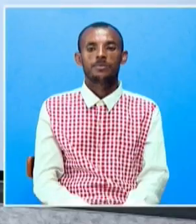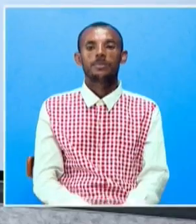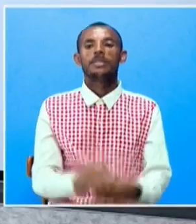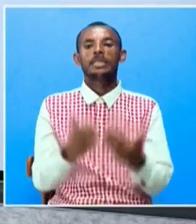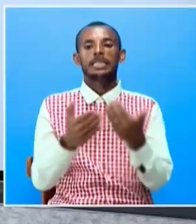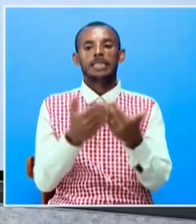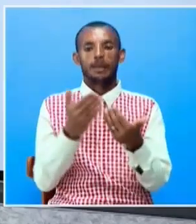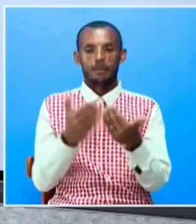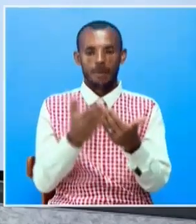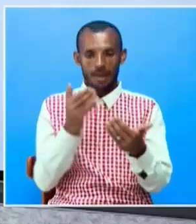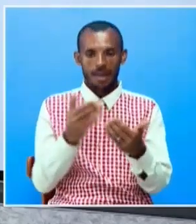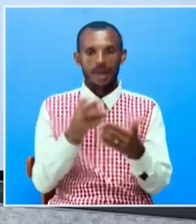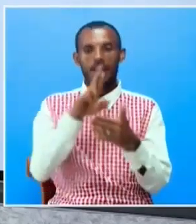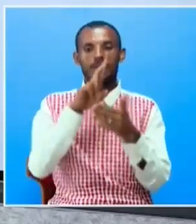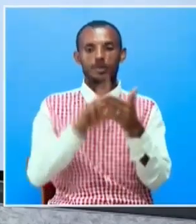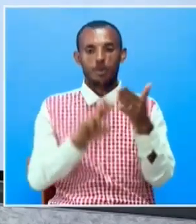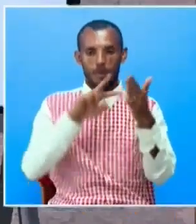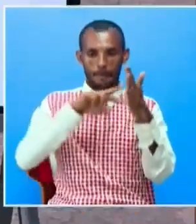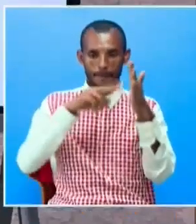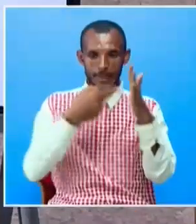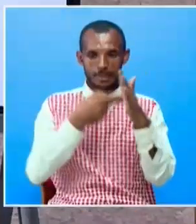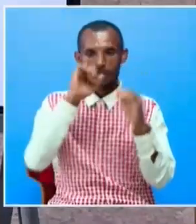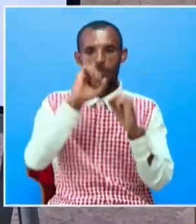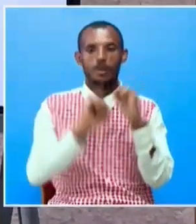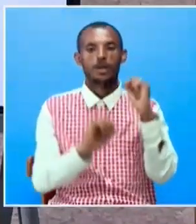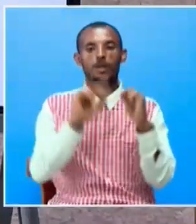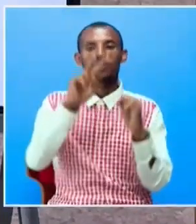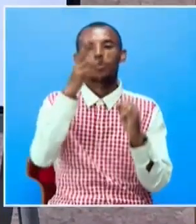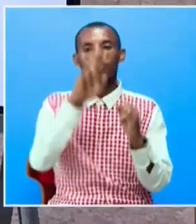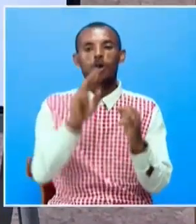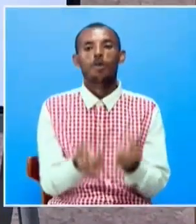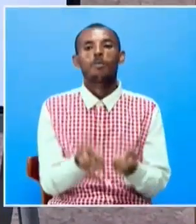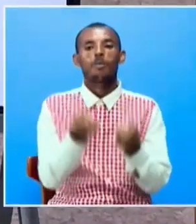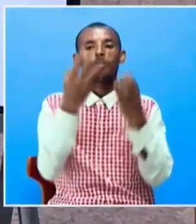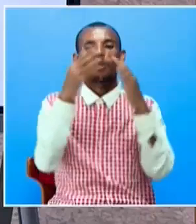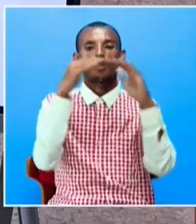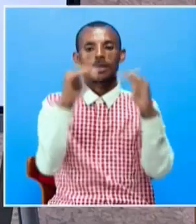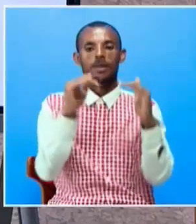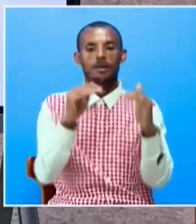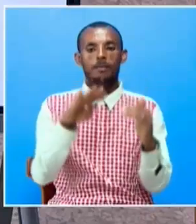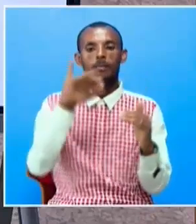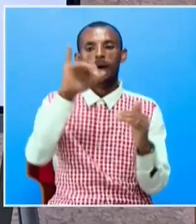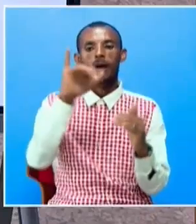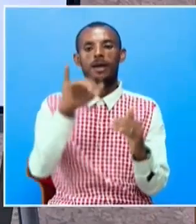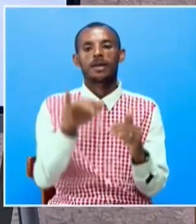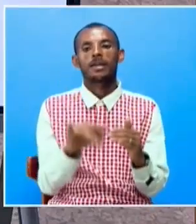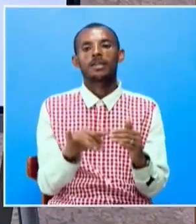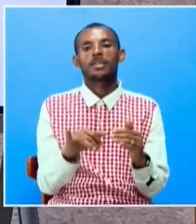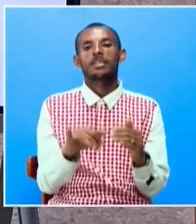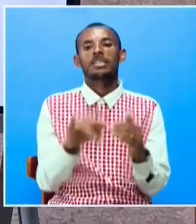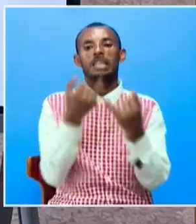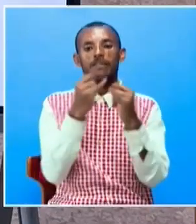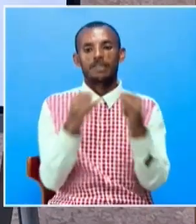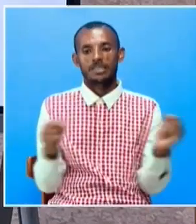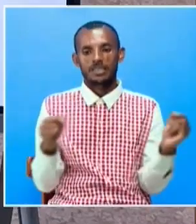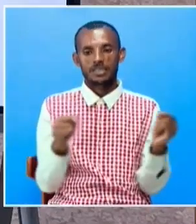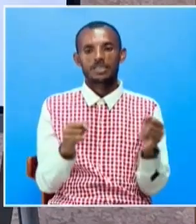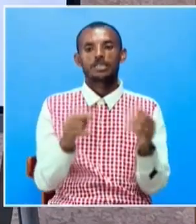Simply, ratio means comparing two or more quantities by division. So the quantities